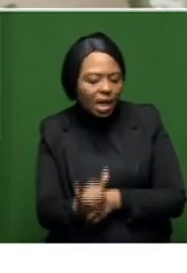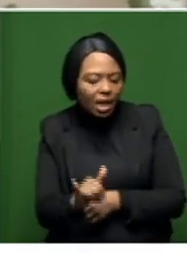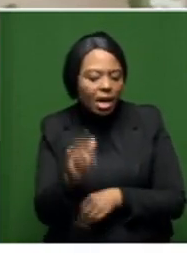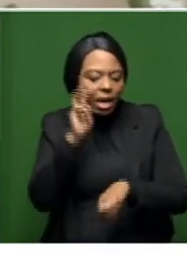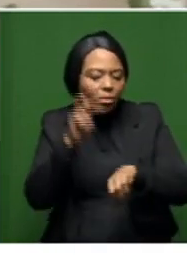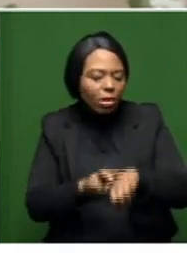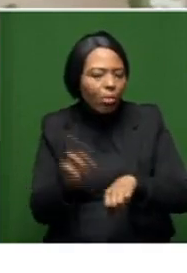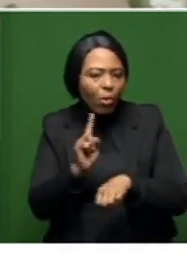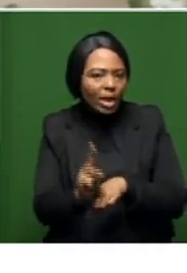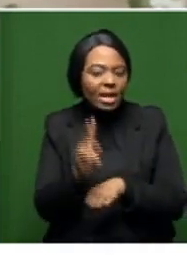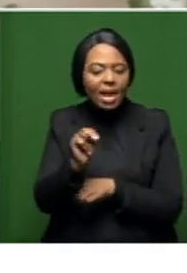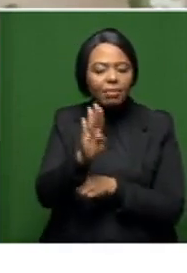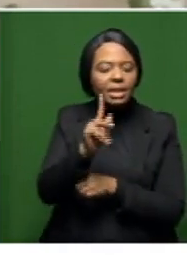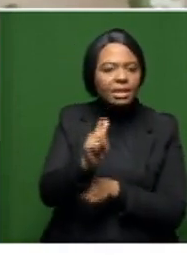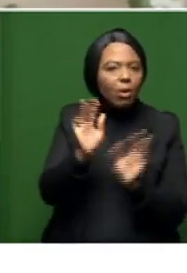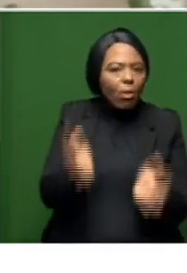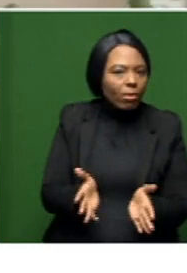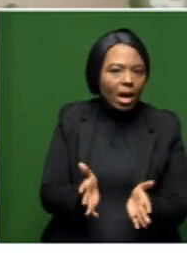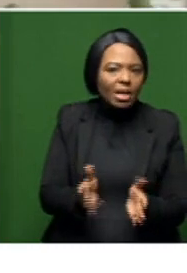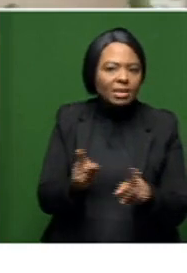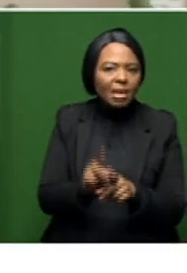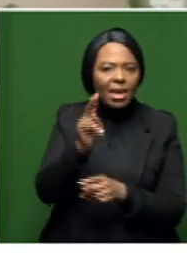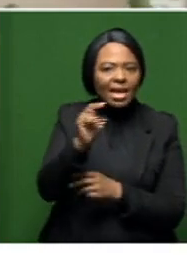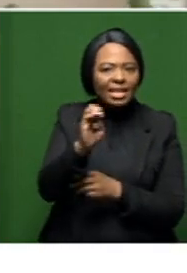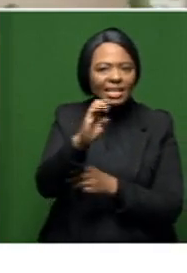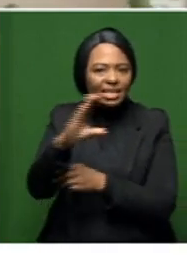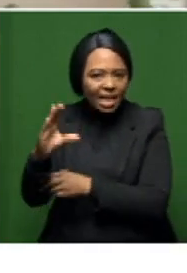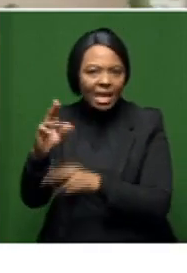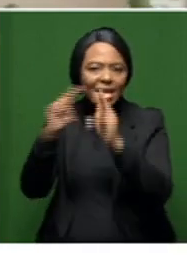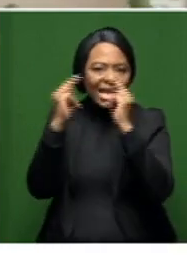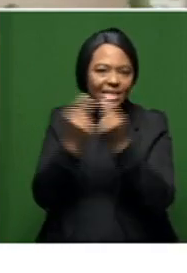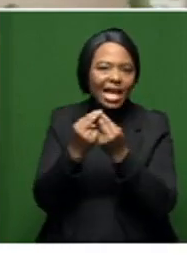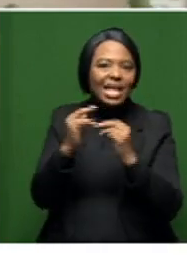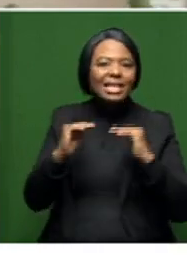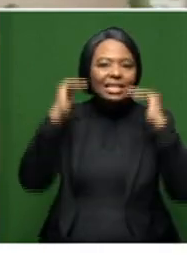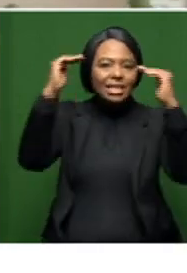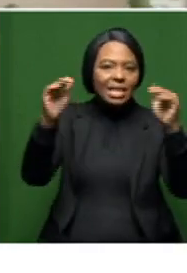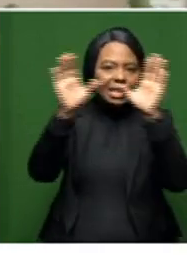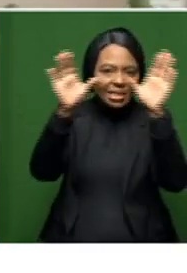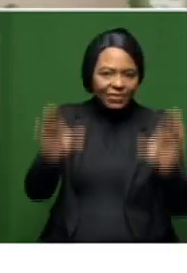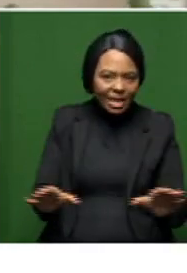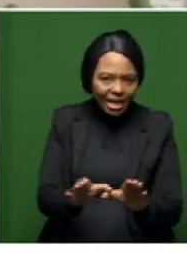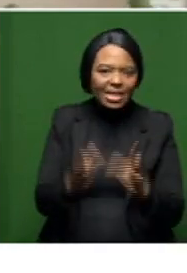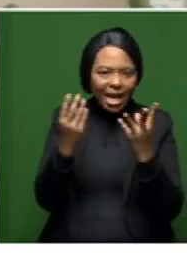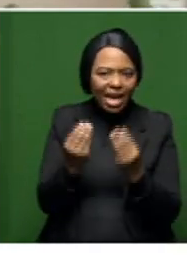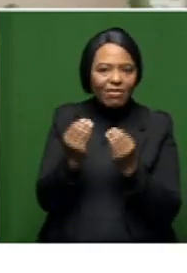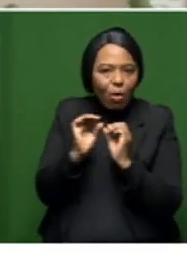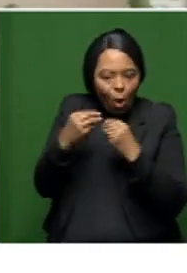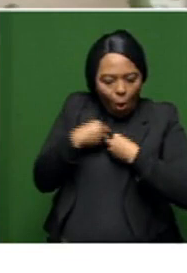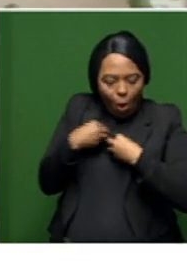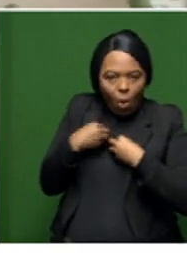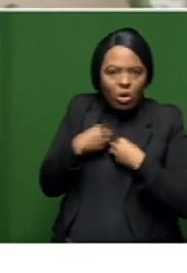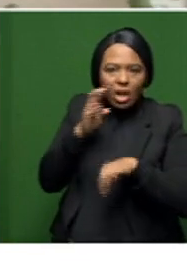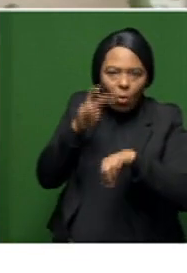around NBTs. There's different requirements from the NSC, the National Senior Certificate, and it's consolidating all this information